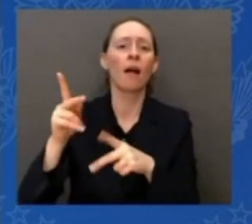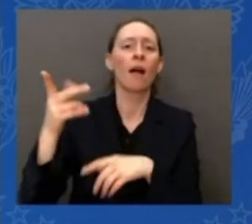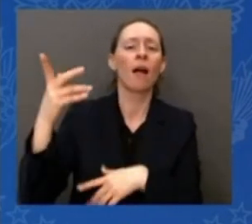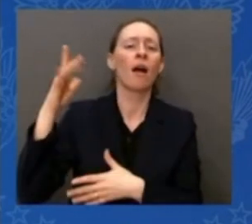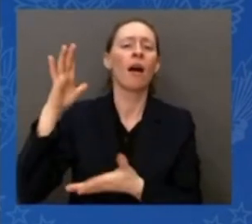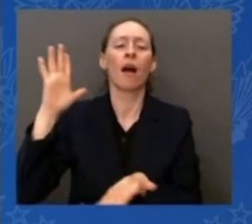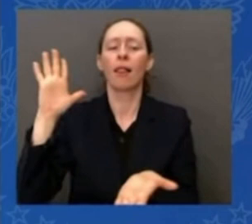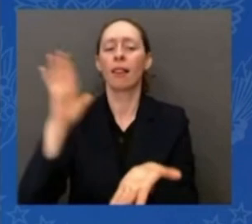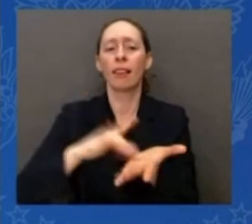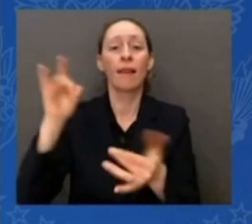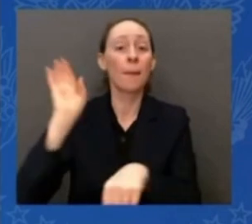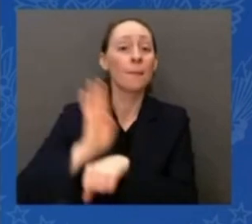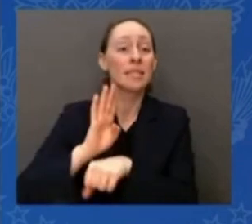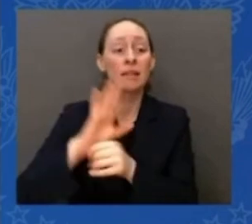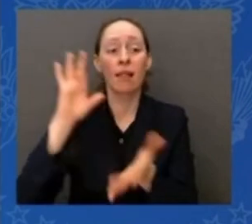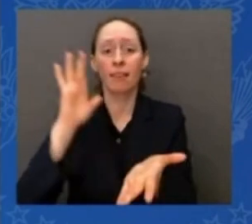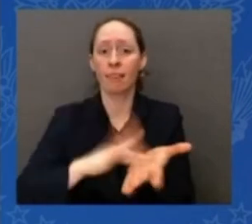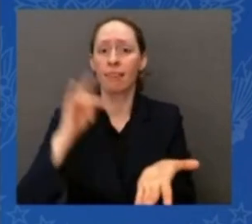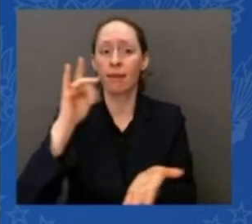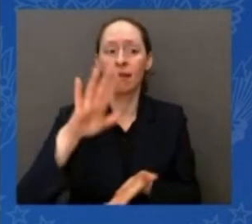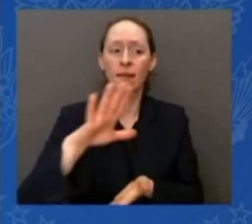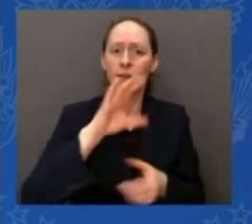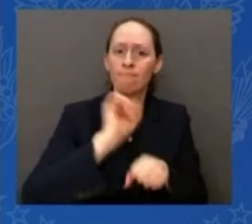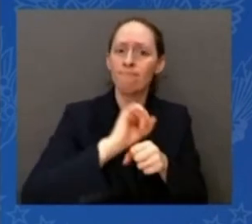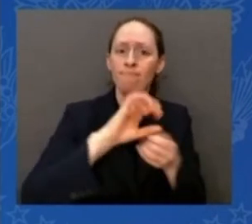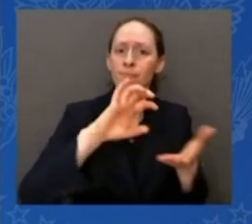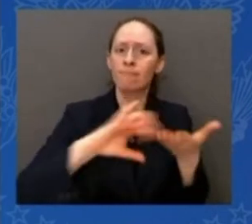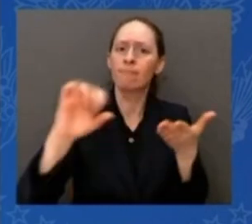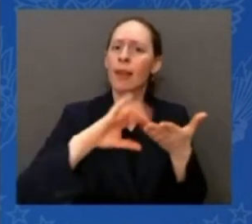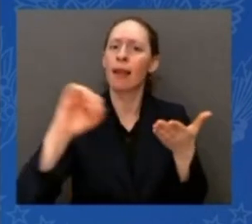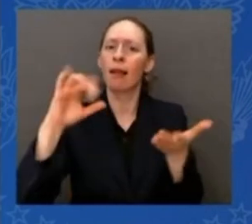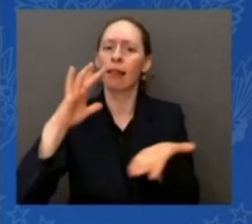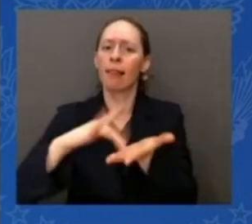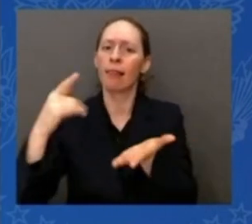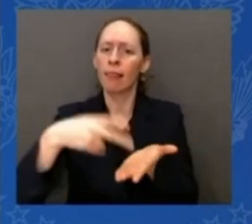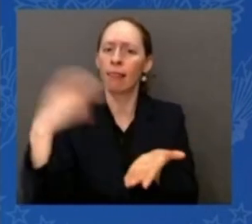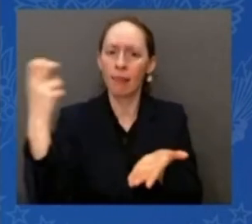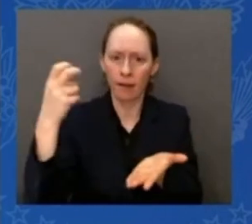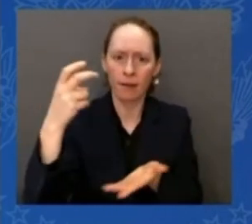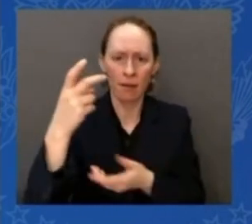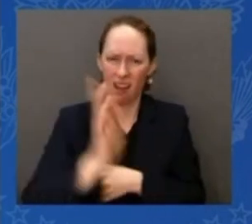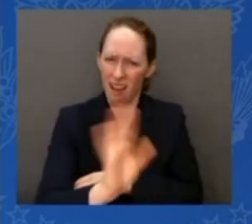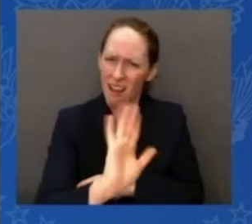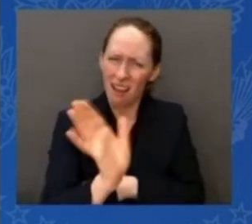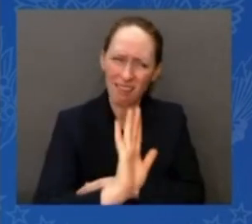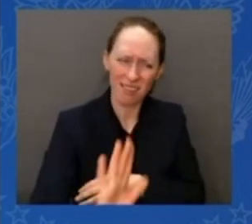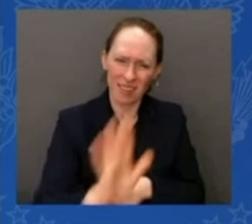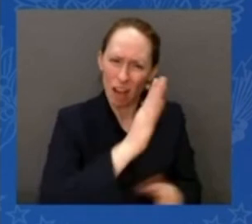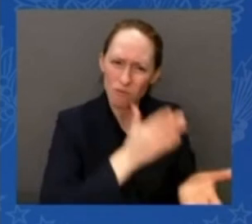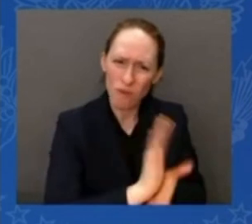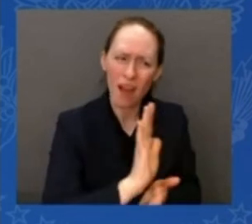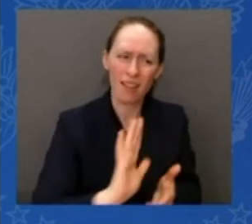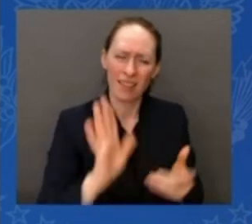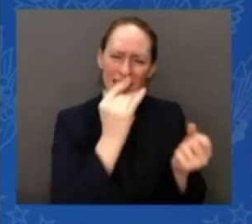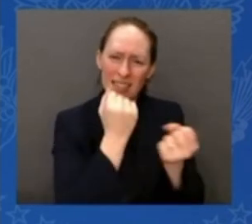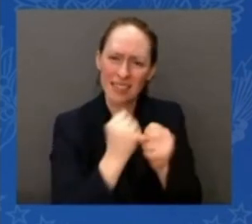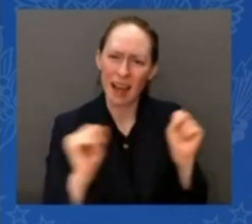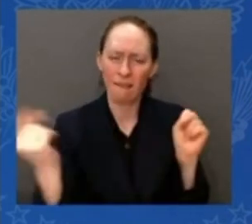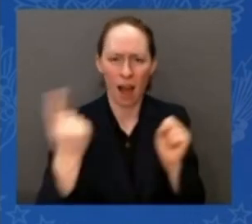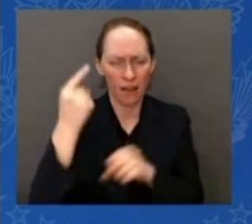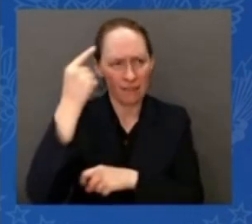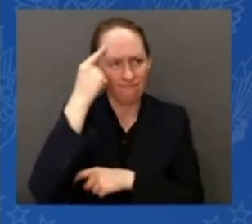their rights and their safety. You know, for example, he helped recover more than $520 million in back